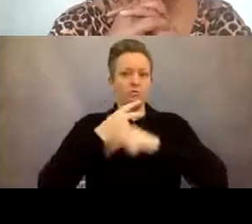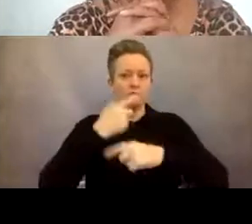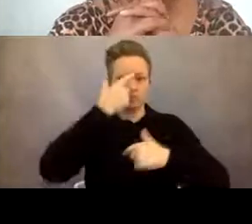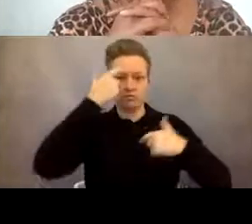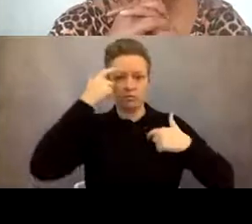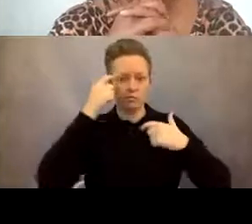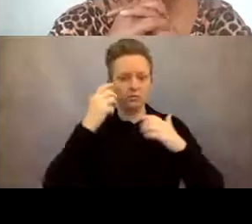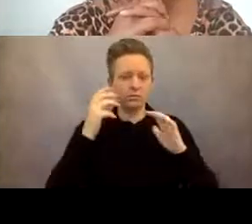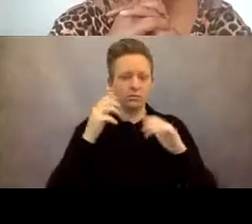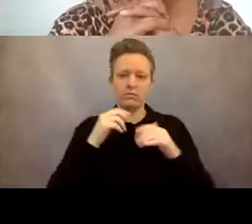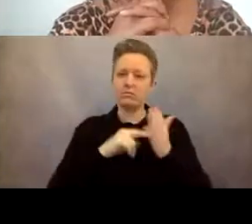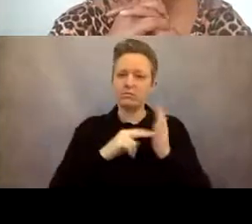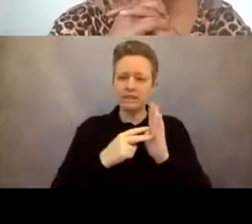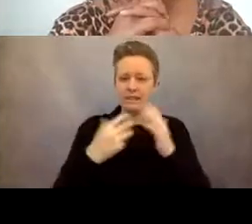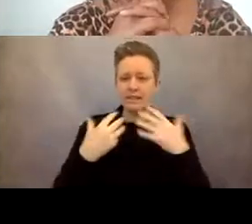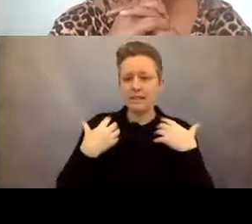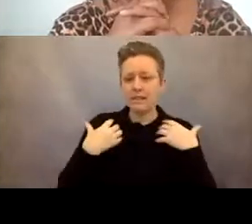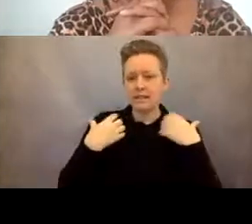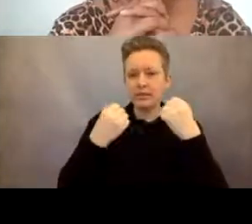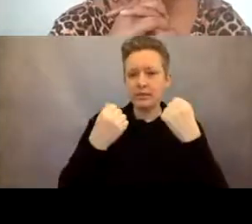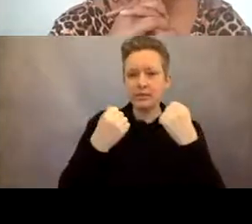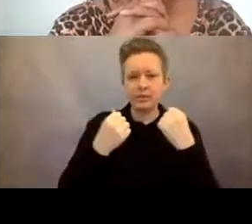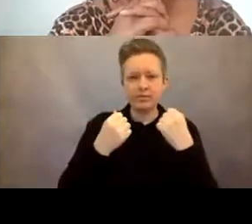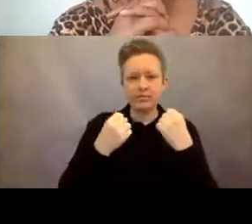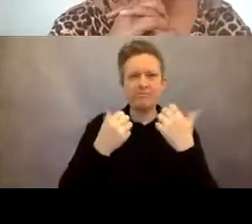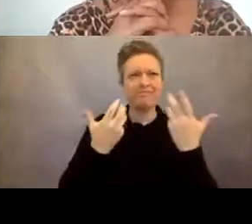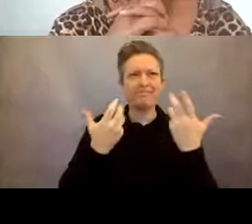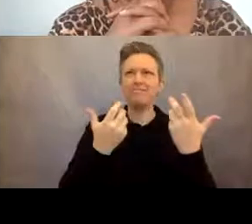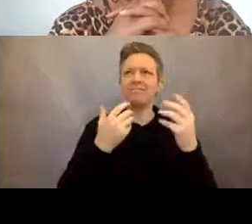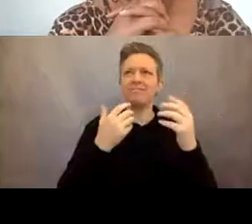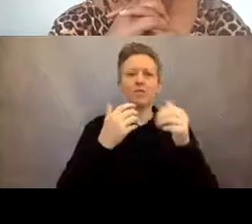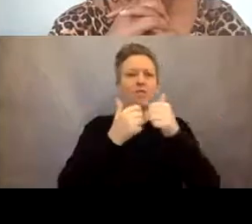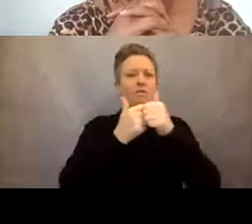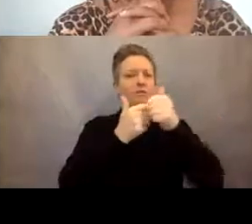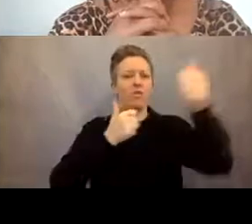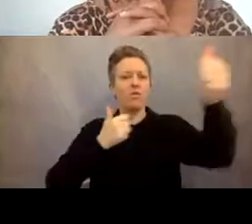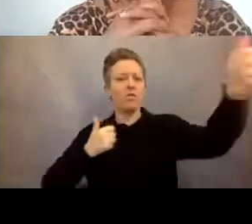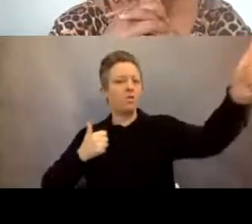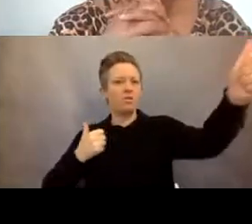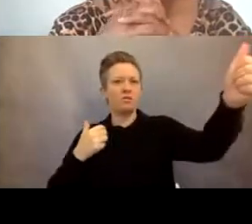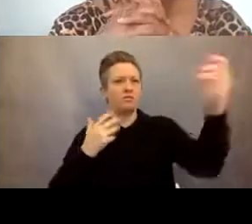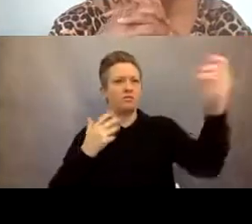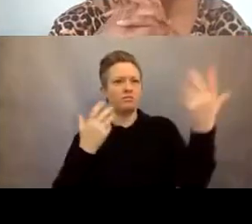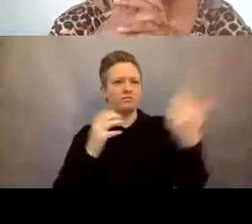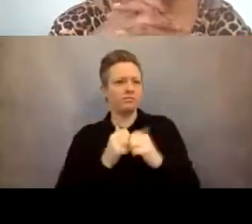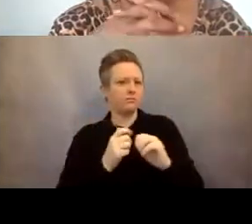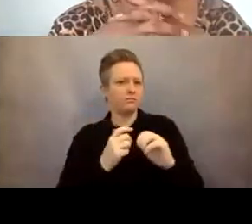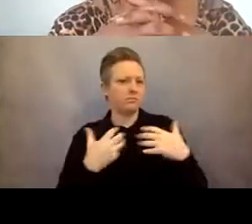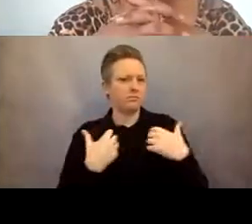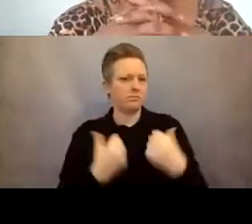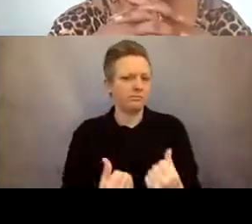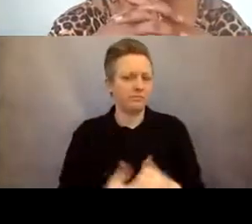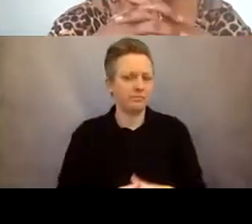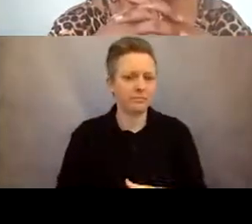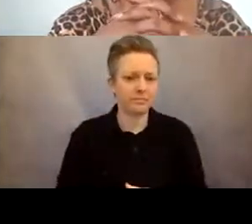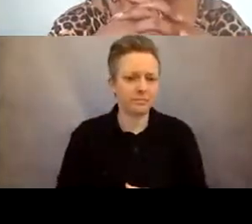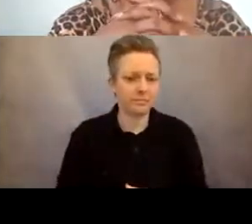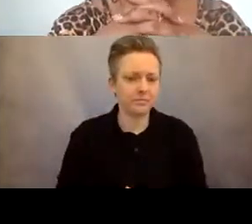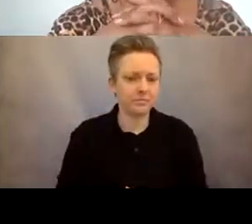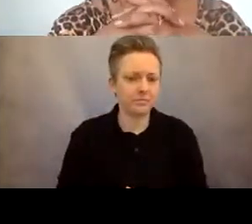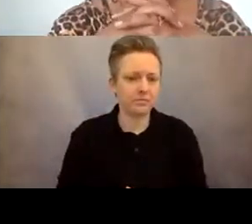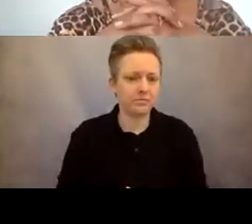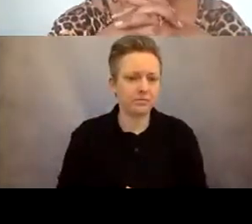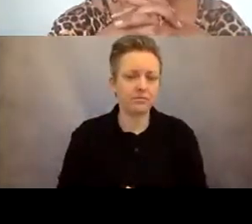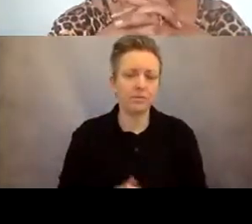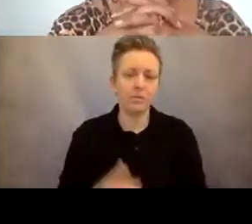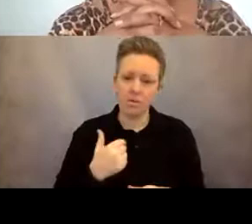possibility of healing and recovery. I was a desperate child, still trying to tell somebody what